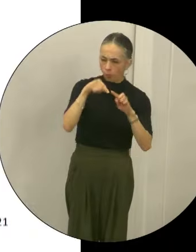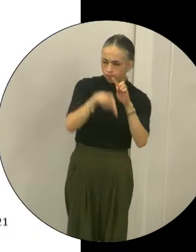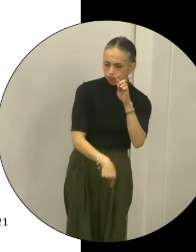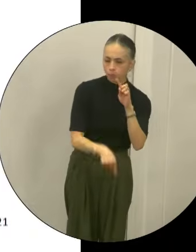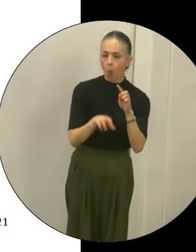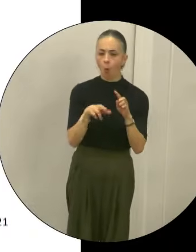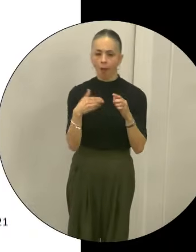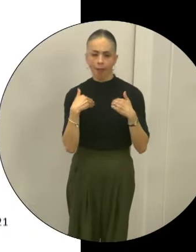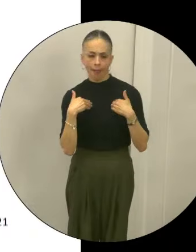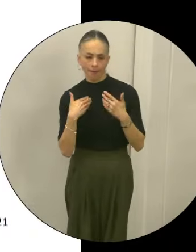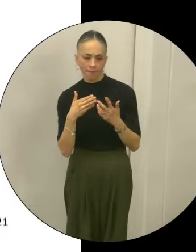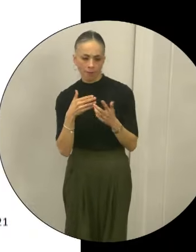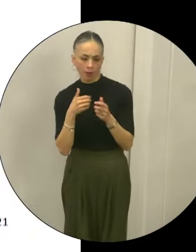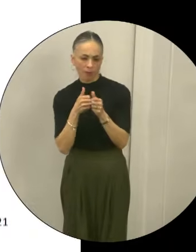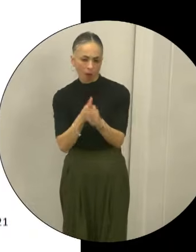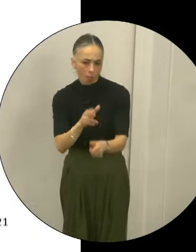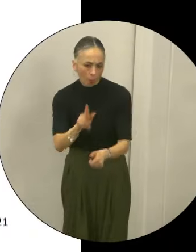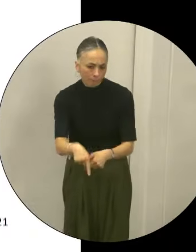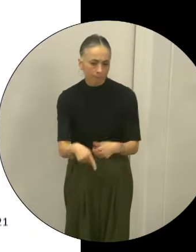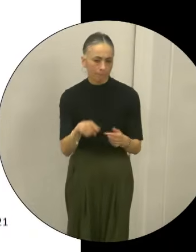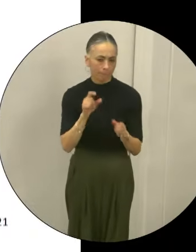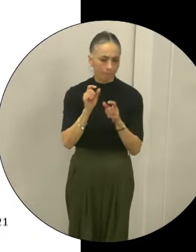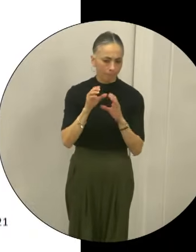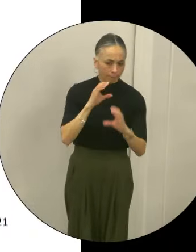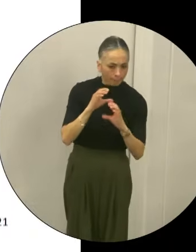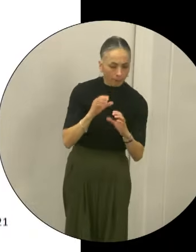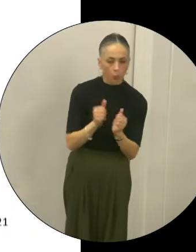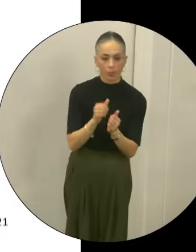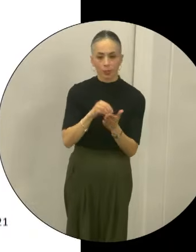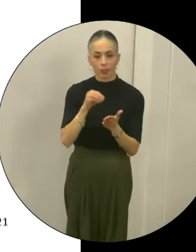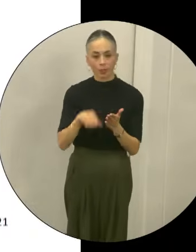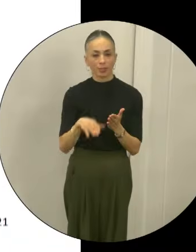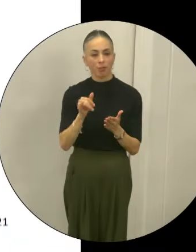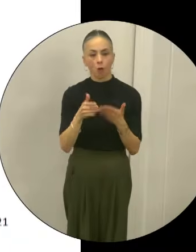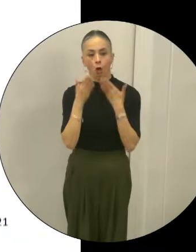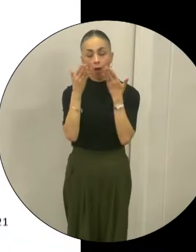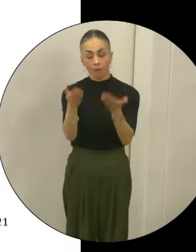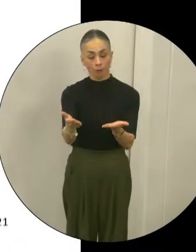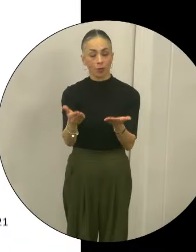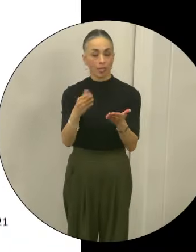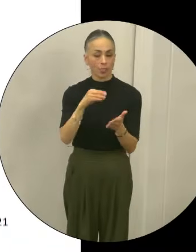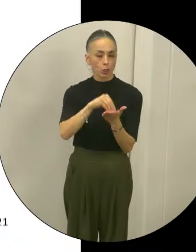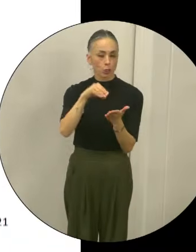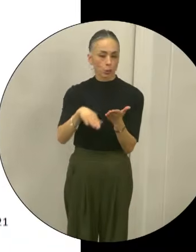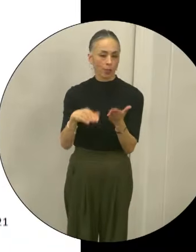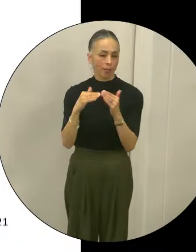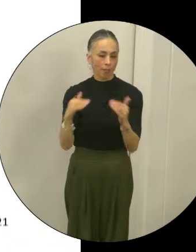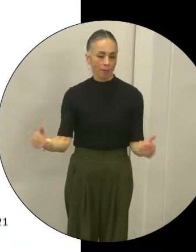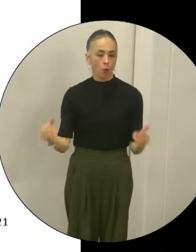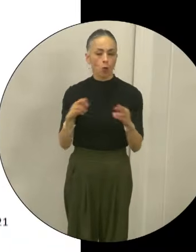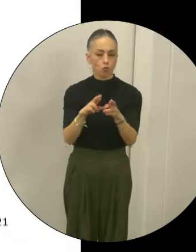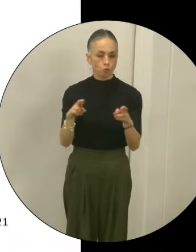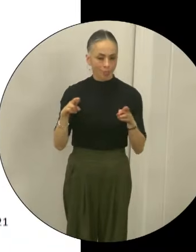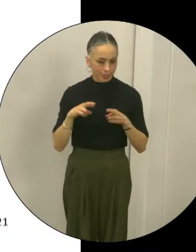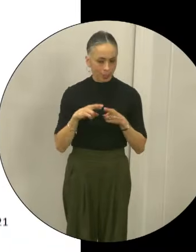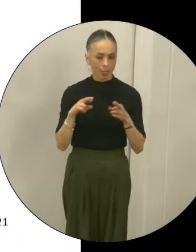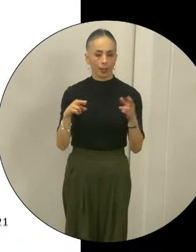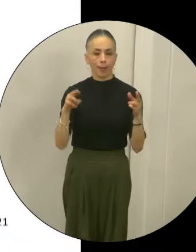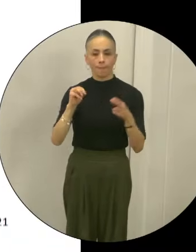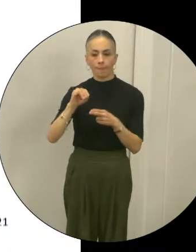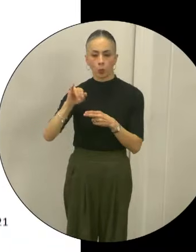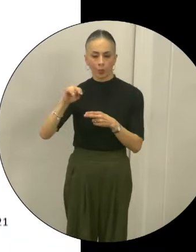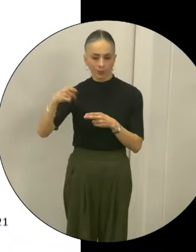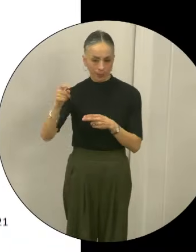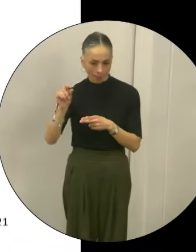follow-up conversations with students. And again, those are offered at the student level, region, municipality level, and the